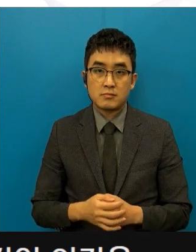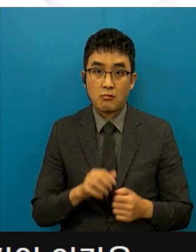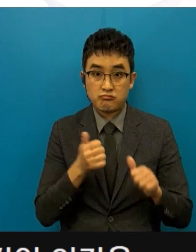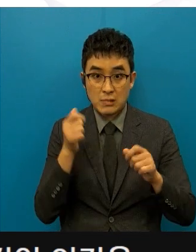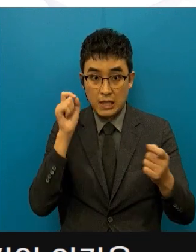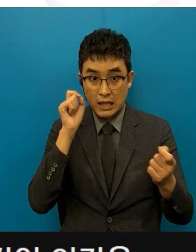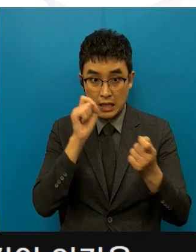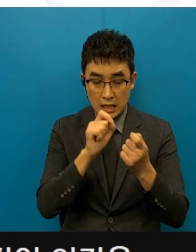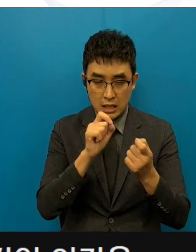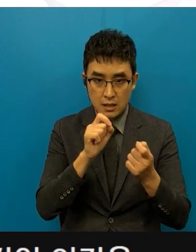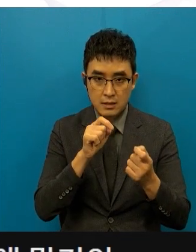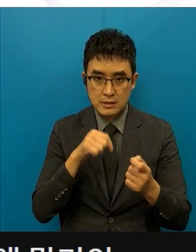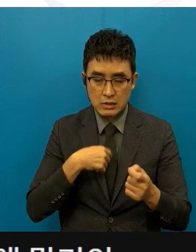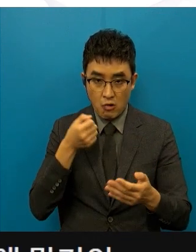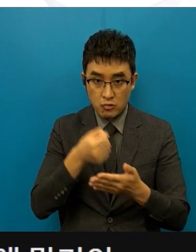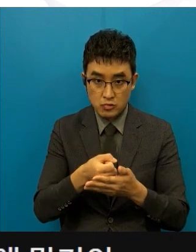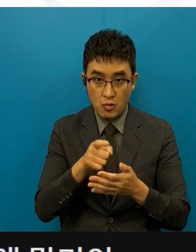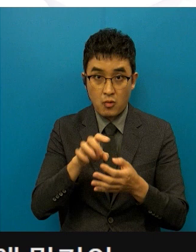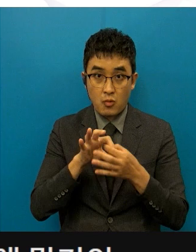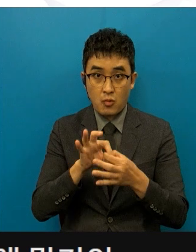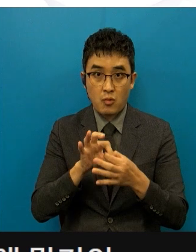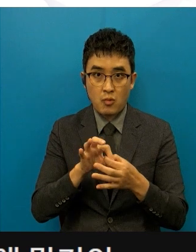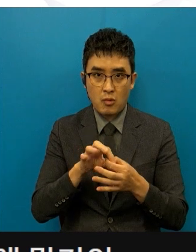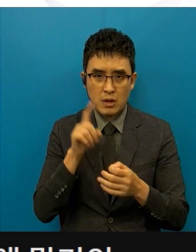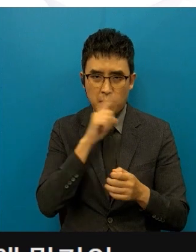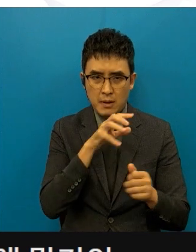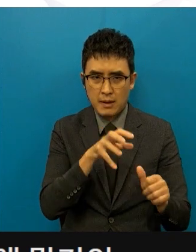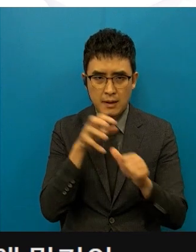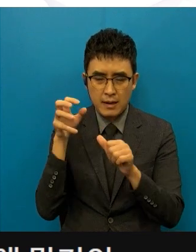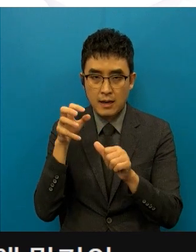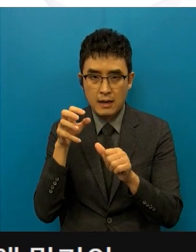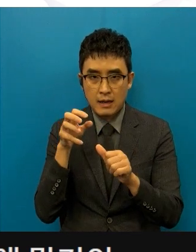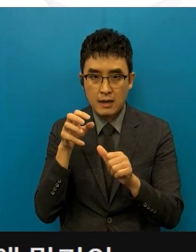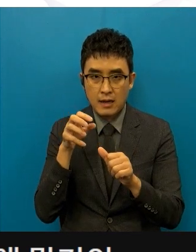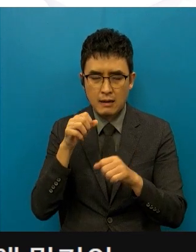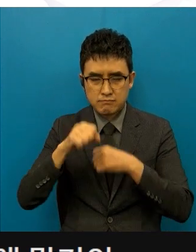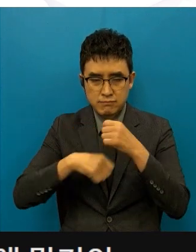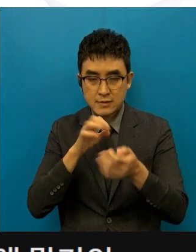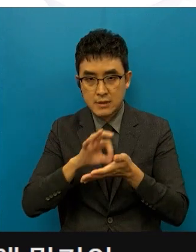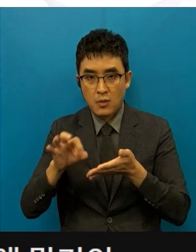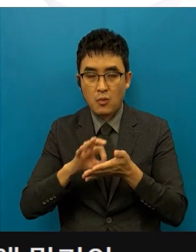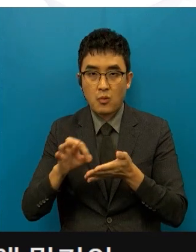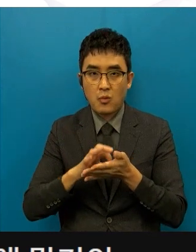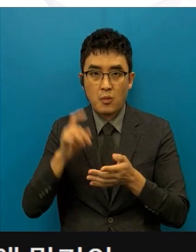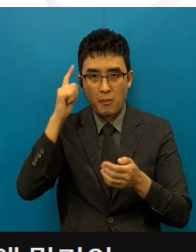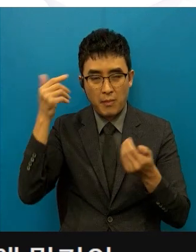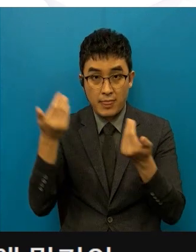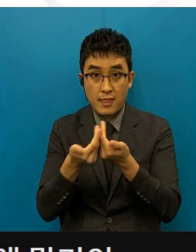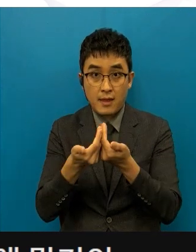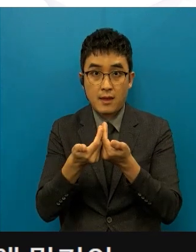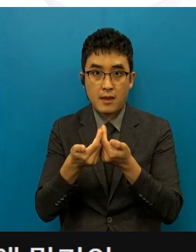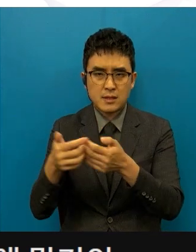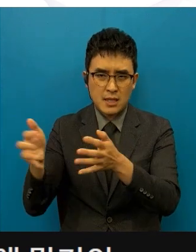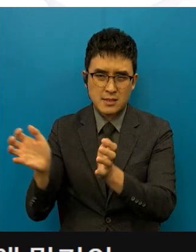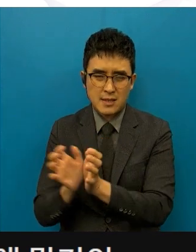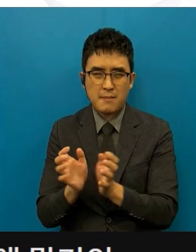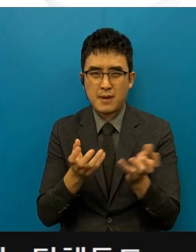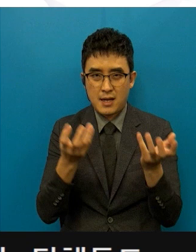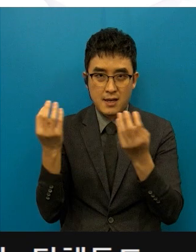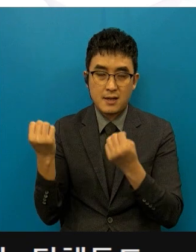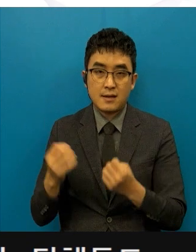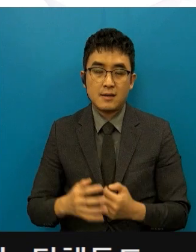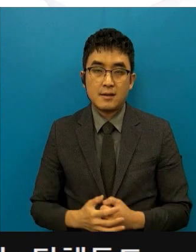strongly opposed end-of-life decisions, fearing that it could easily lead to abandonment